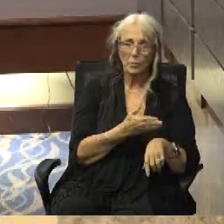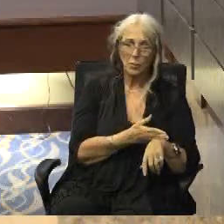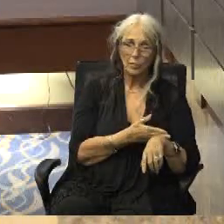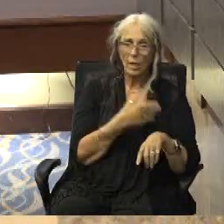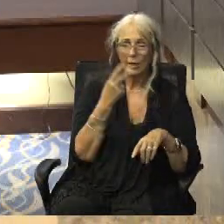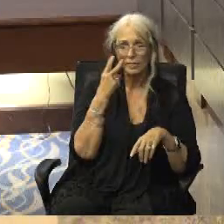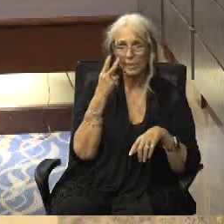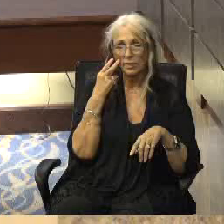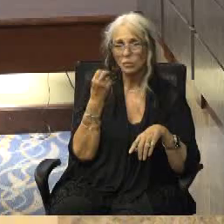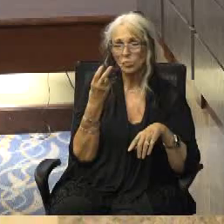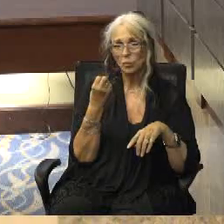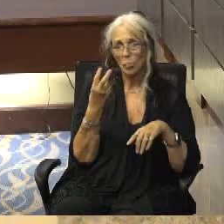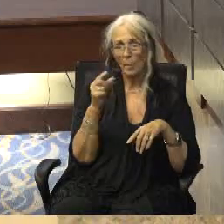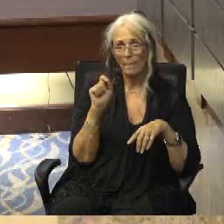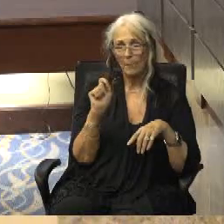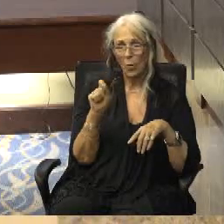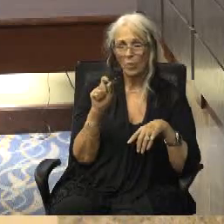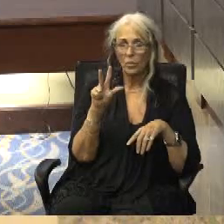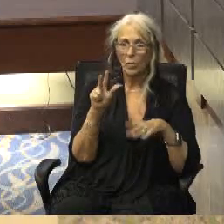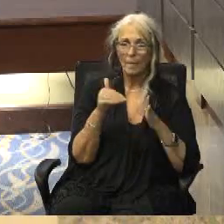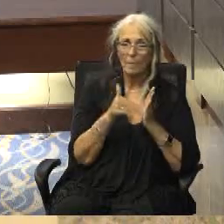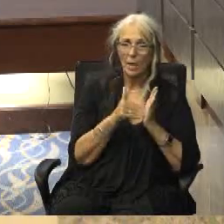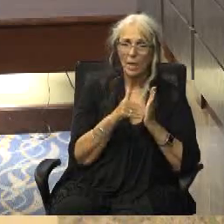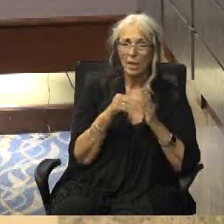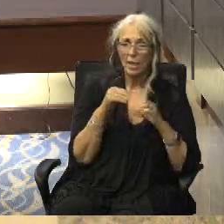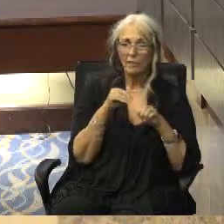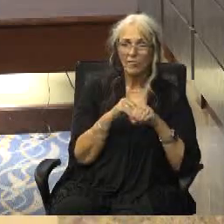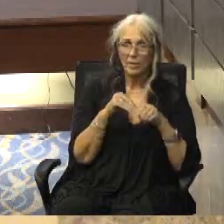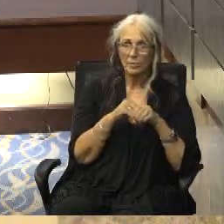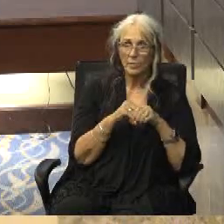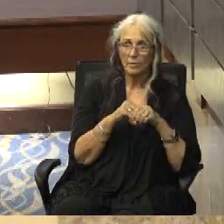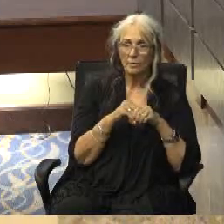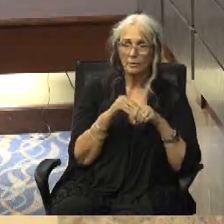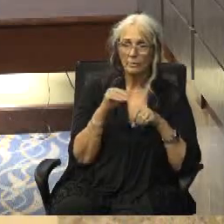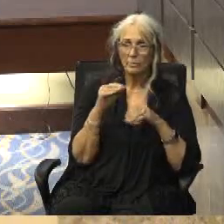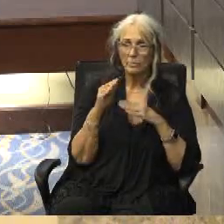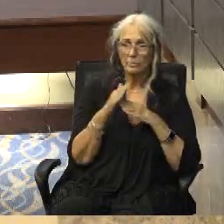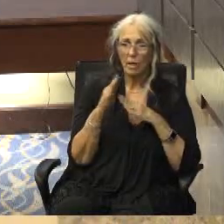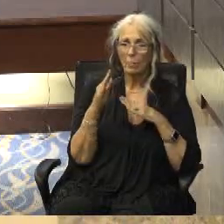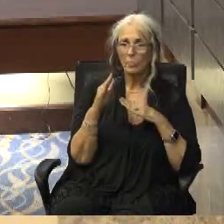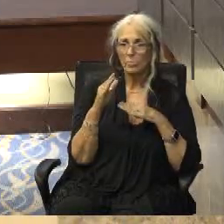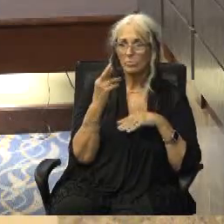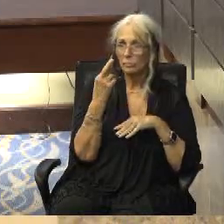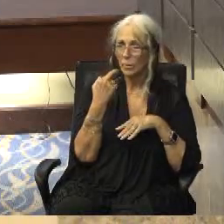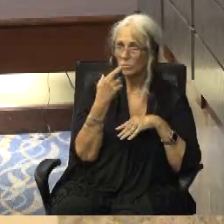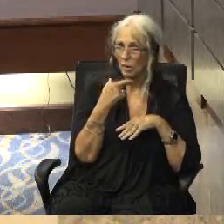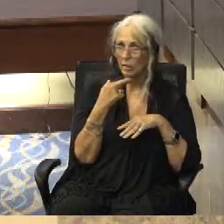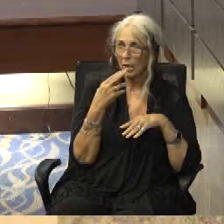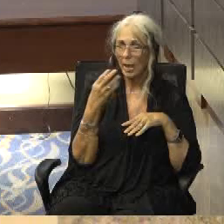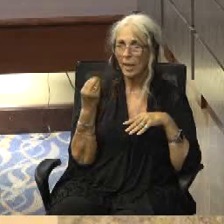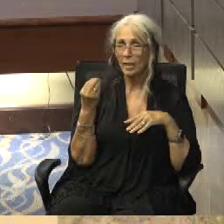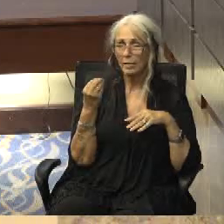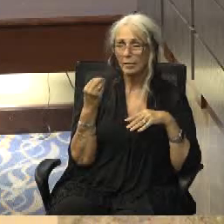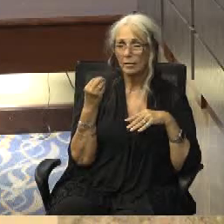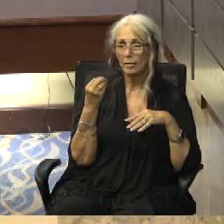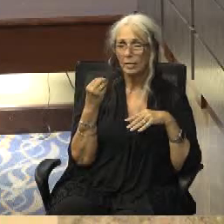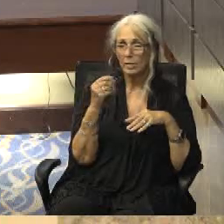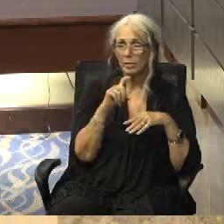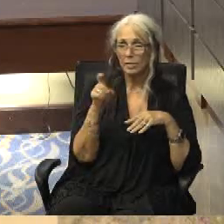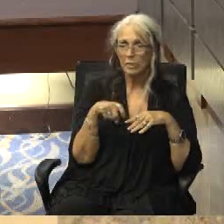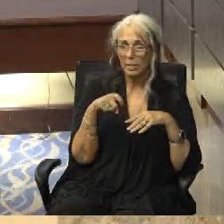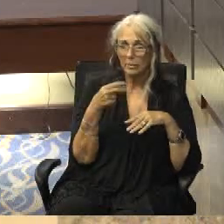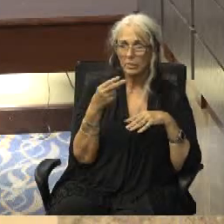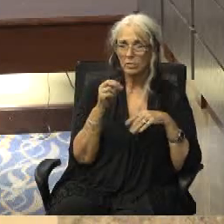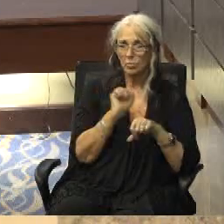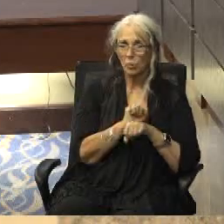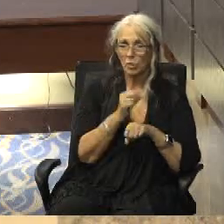at the 12.3 million of investment that they're putting in there for a top-notch restaurant. The Texas Sports Hall of